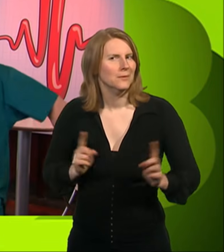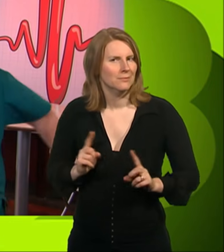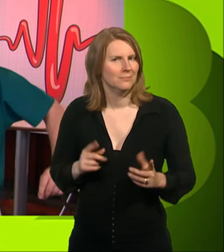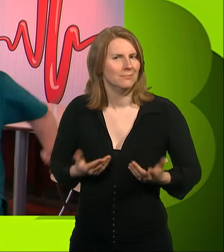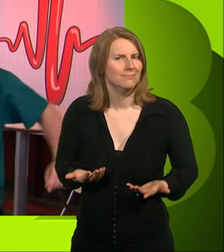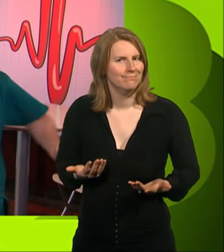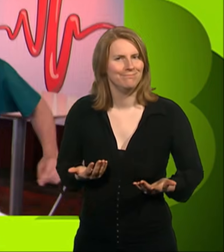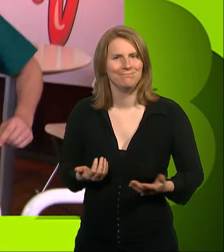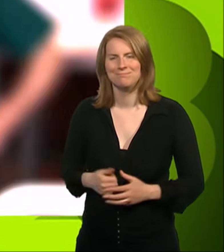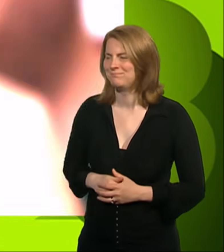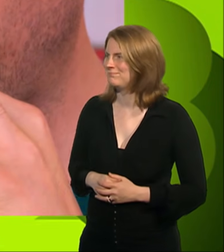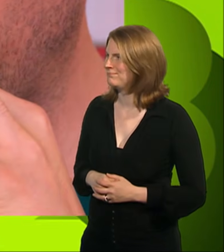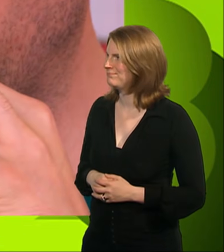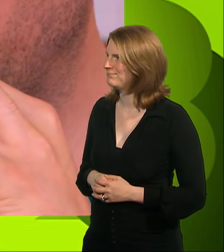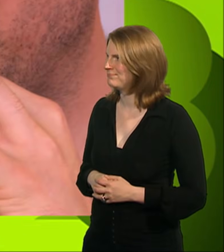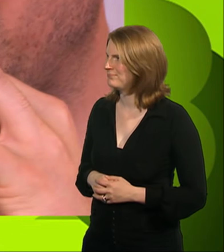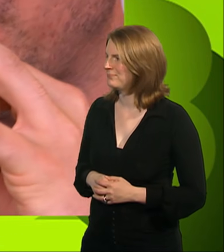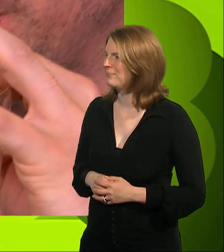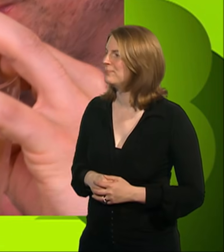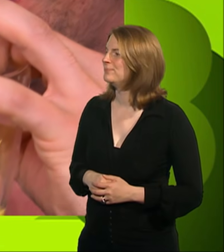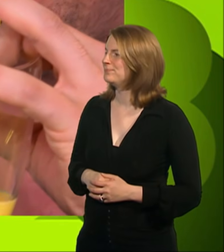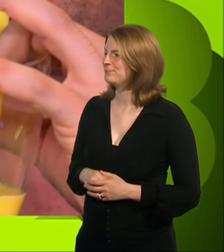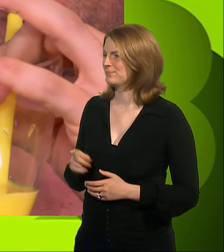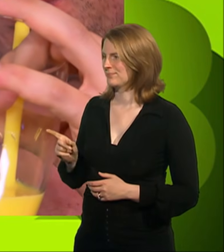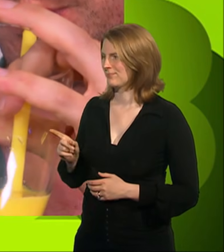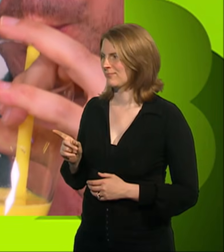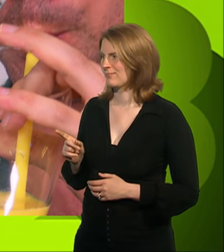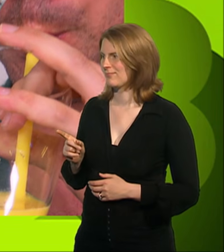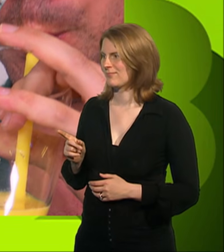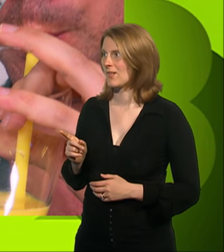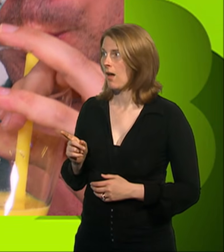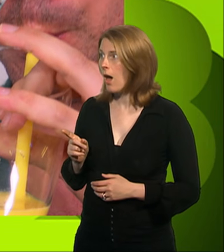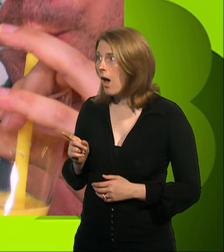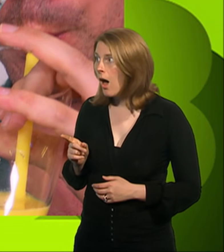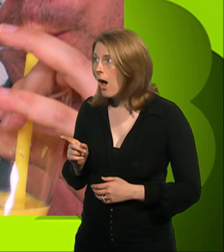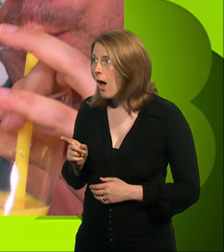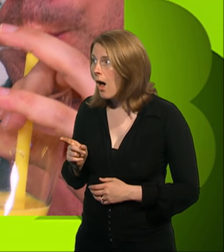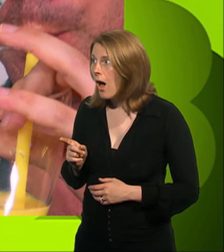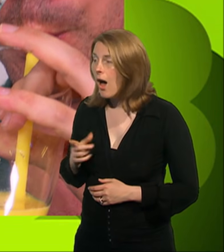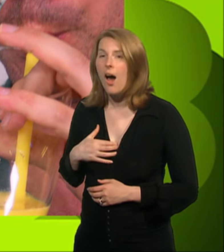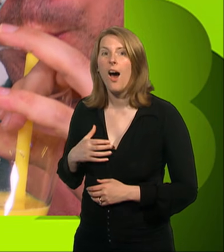Nice move, Xand. And the milk has turned green.